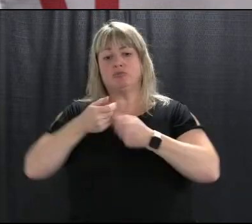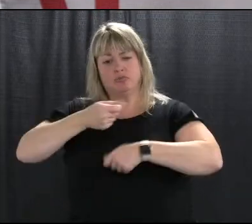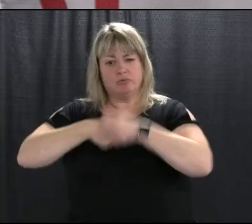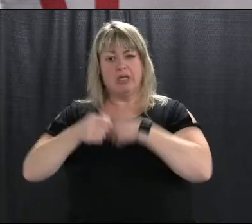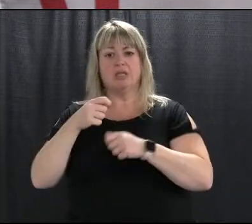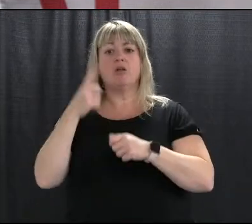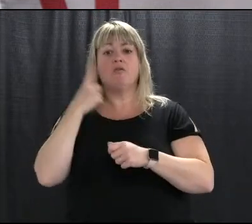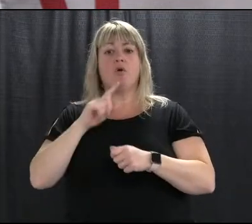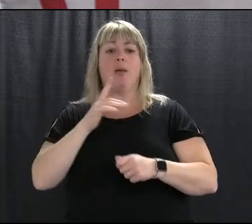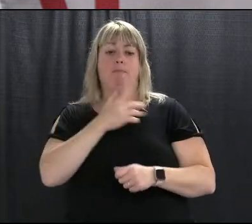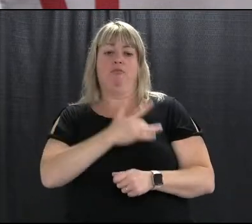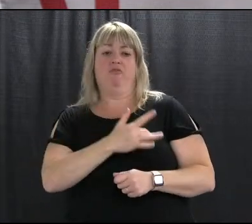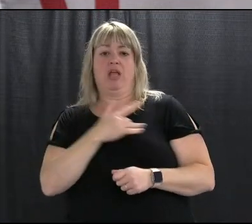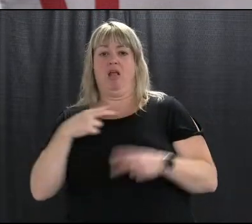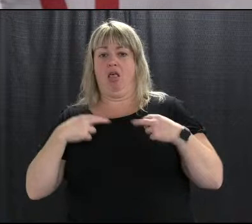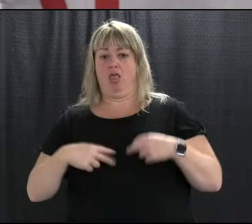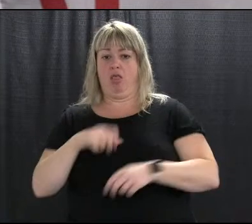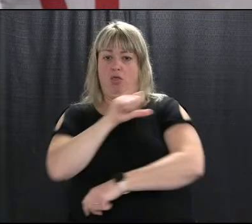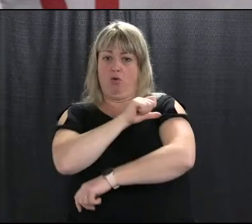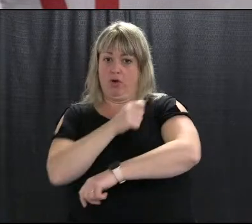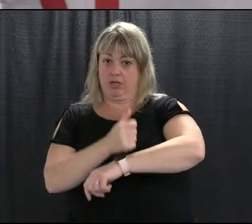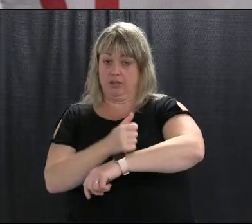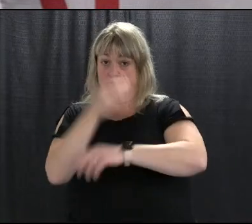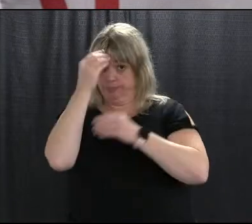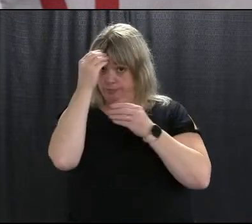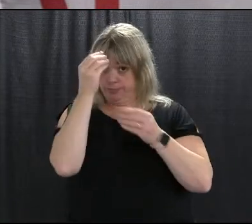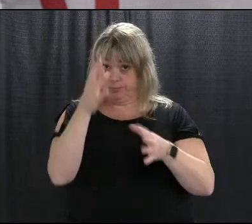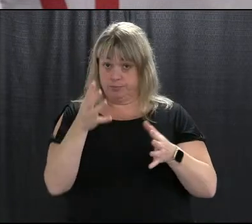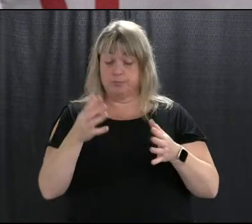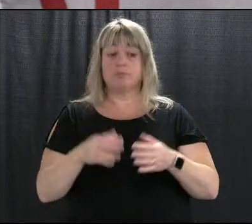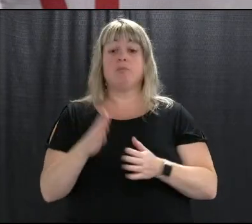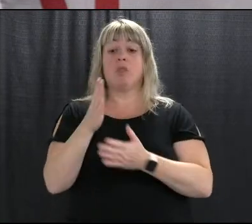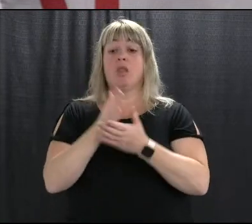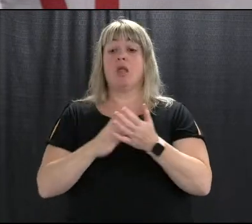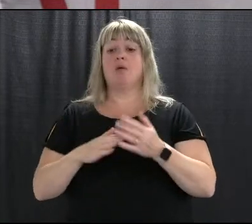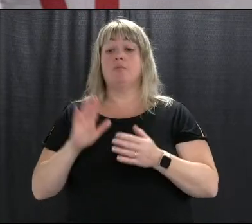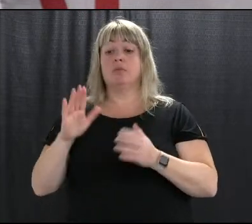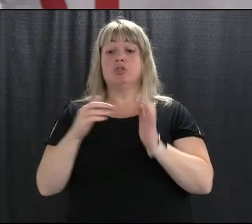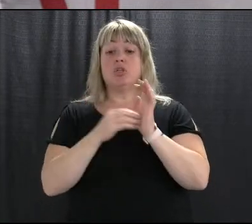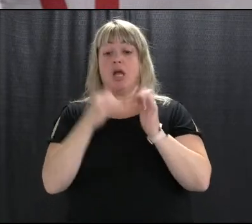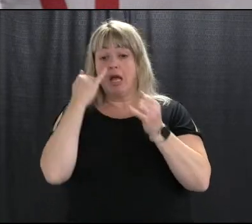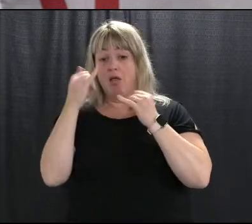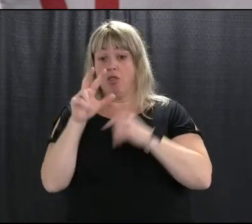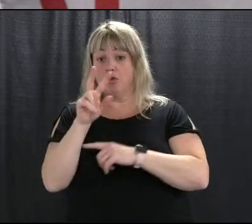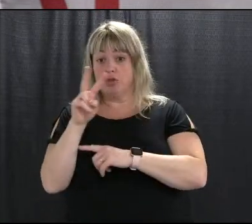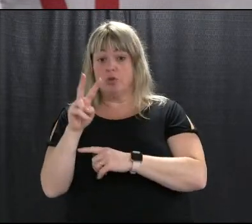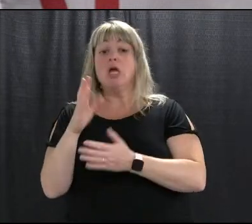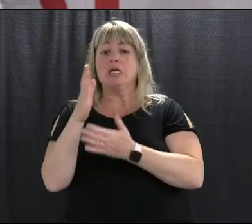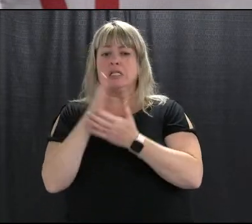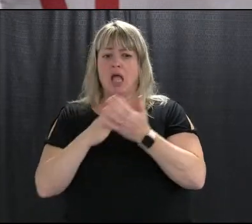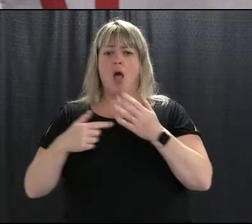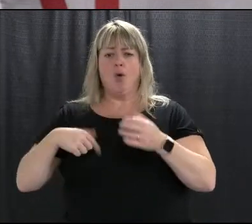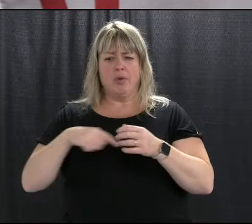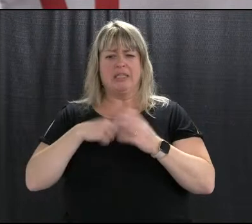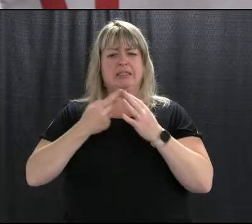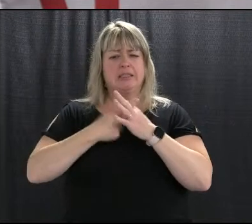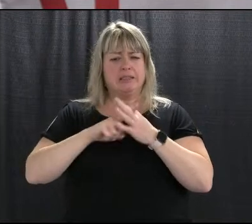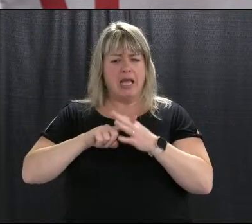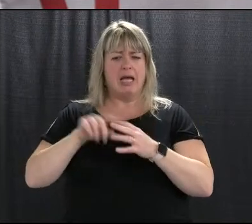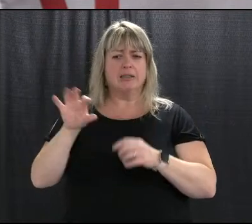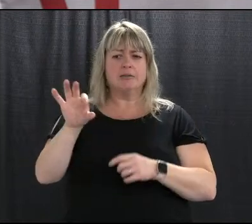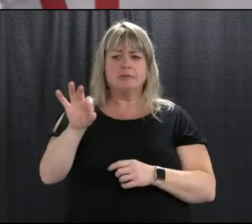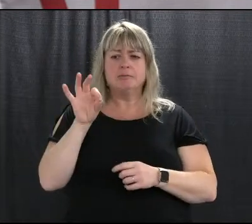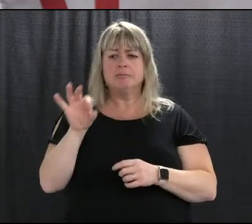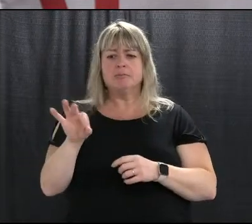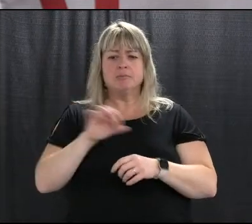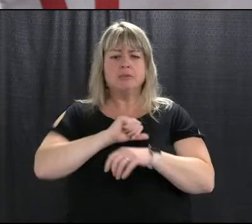Provincial Health Authority. It's important to note that some of these 32 recommendations have already been implemented.